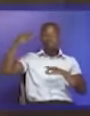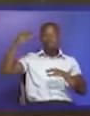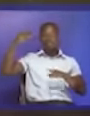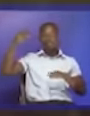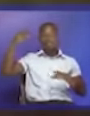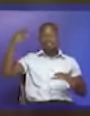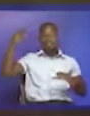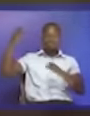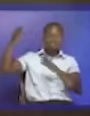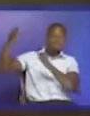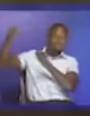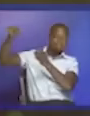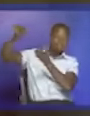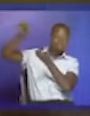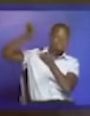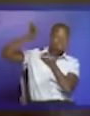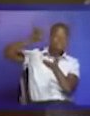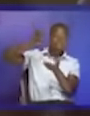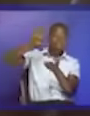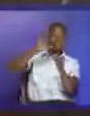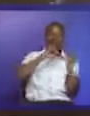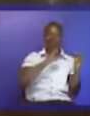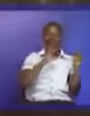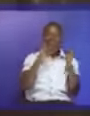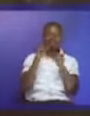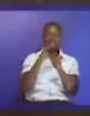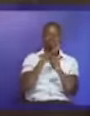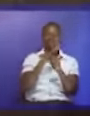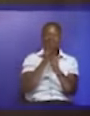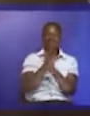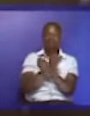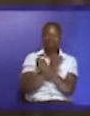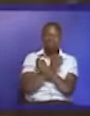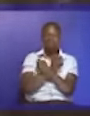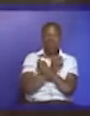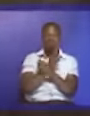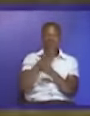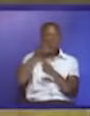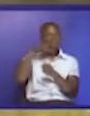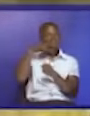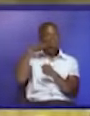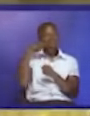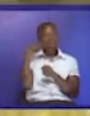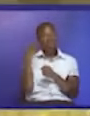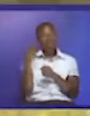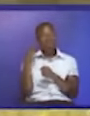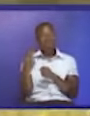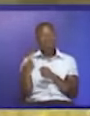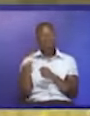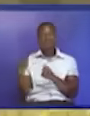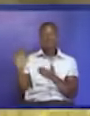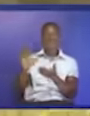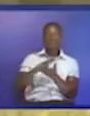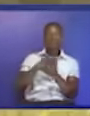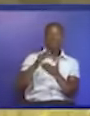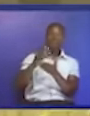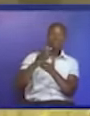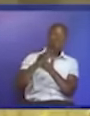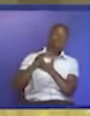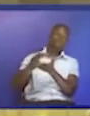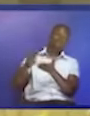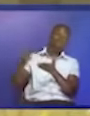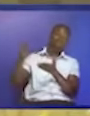Pour out your power and love as we sing holy, holy,